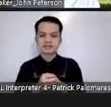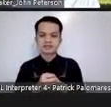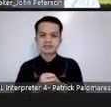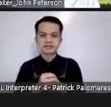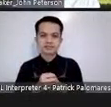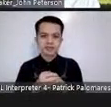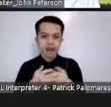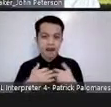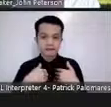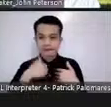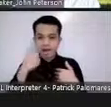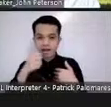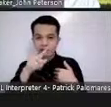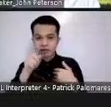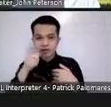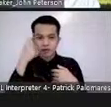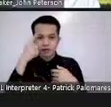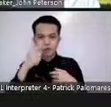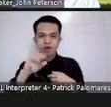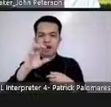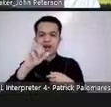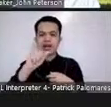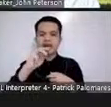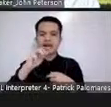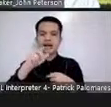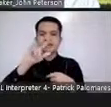There is another question for Ms. Camille.